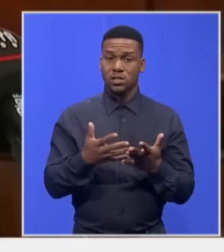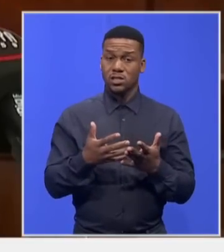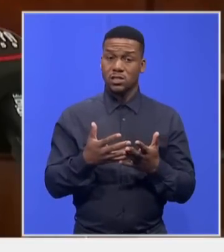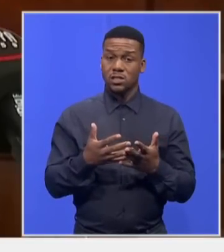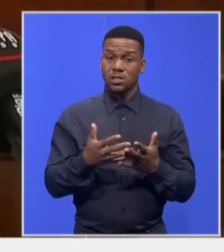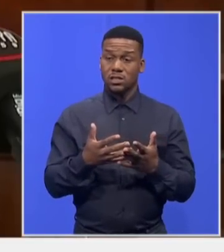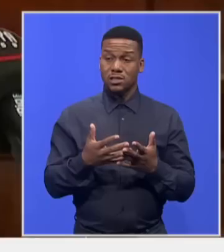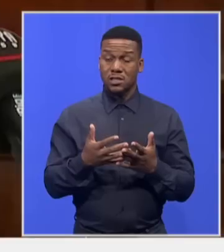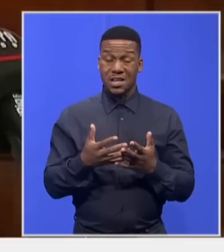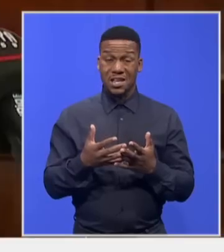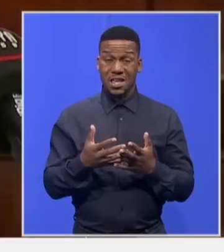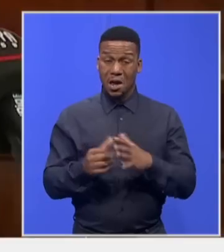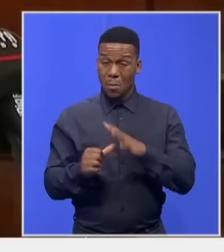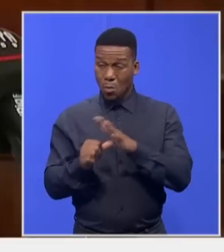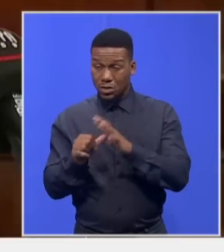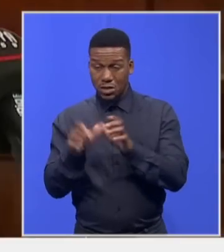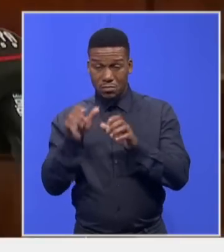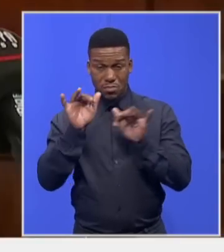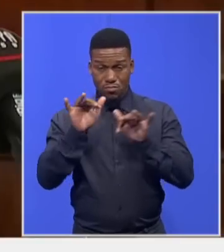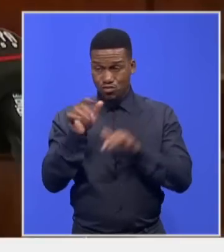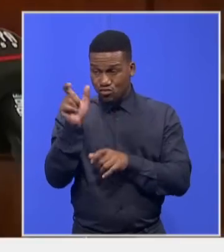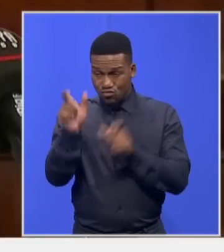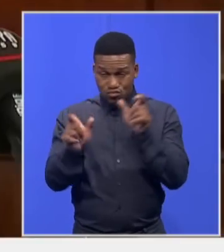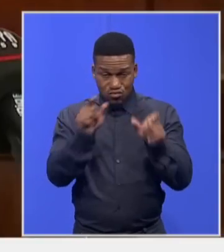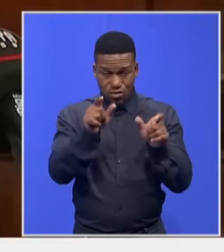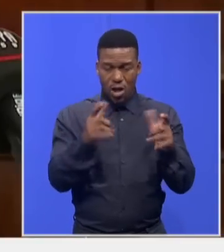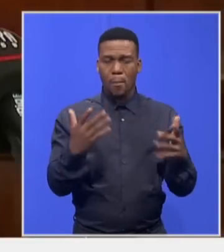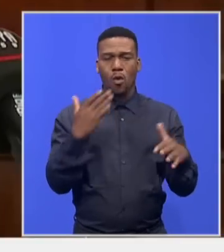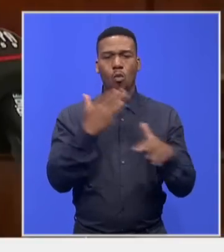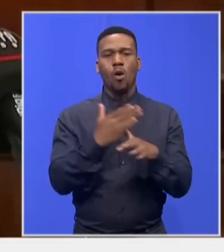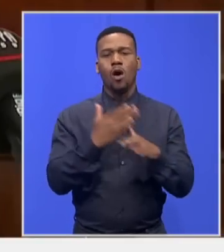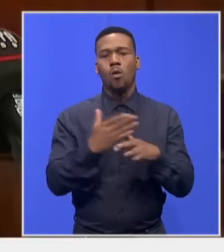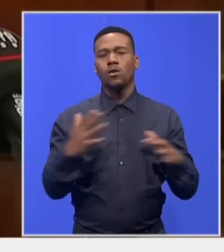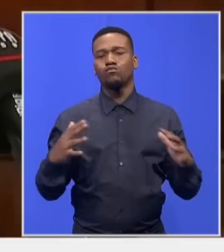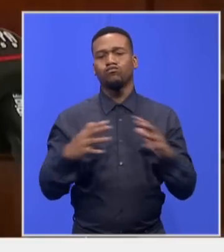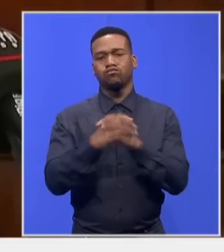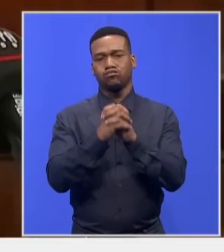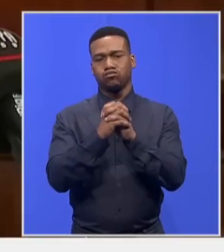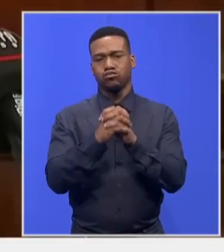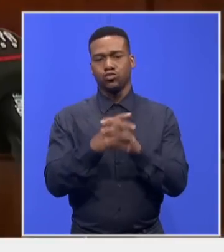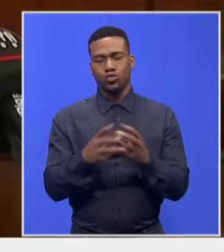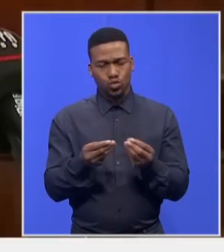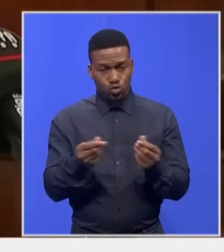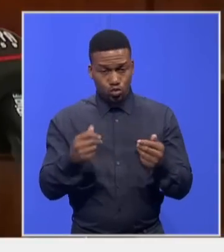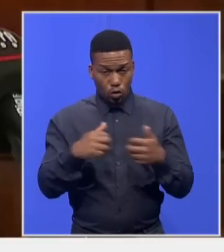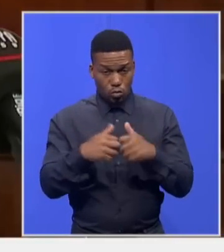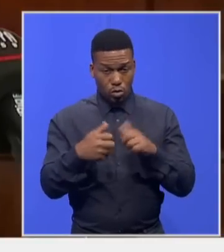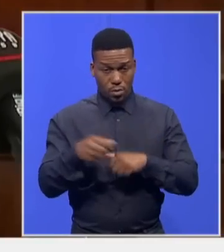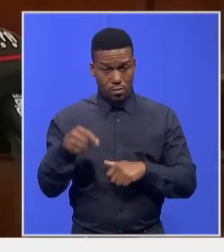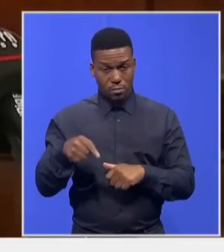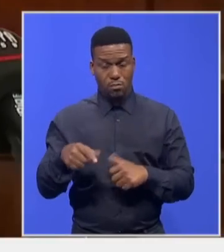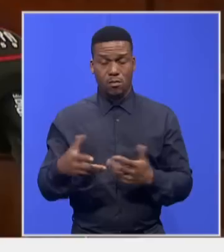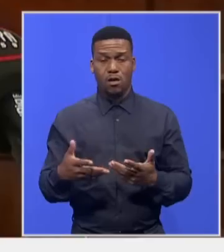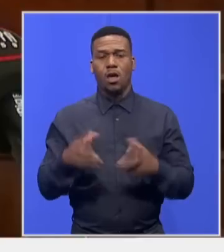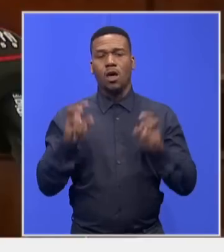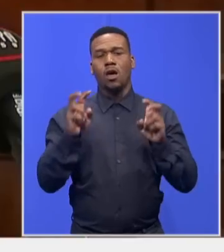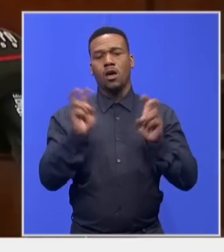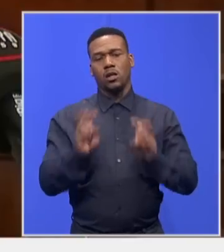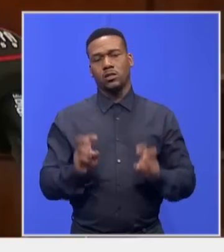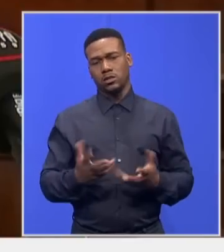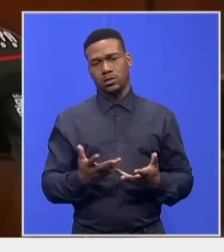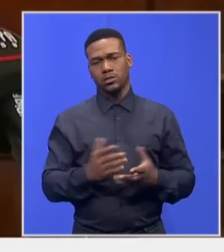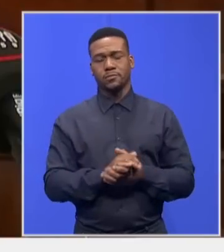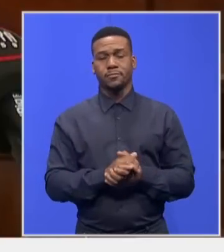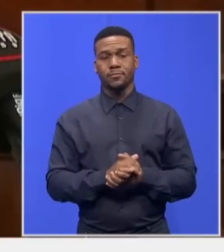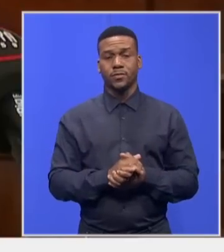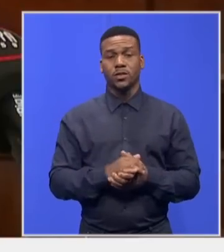energy ecosystem are working together to ensure that we address this question. And these observations, I'm confident